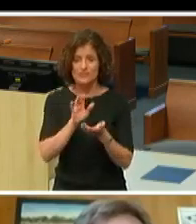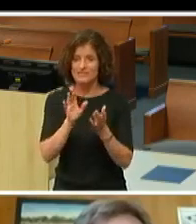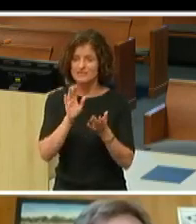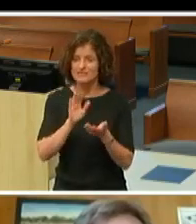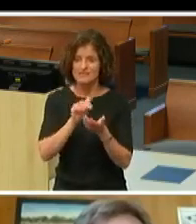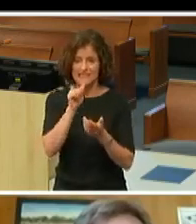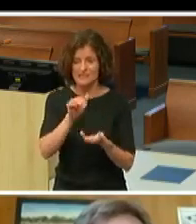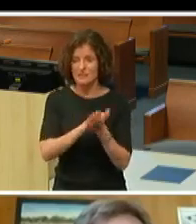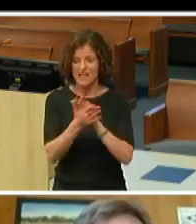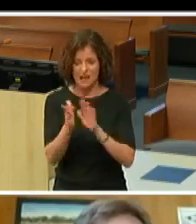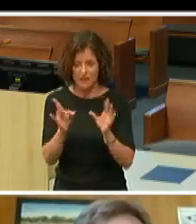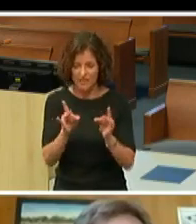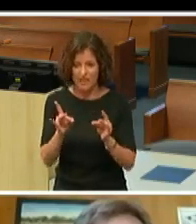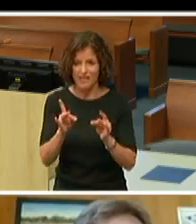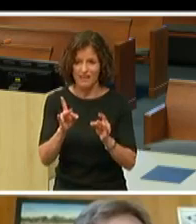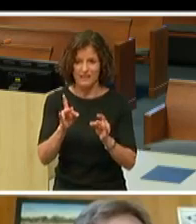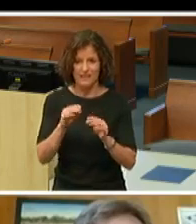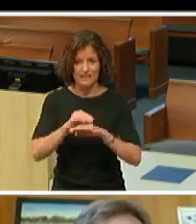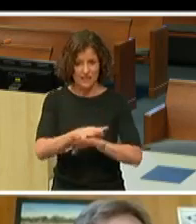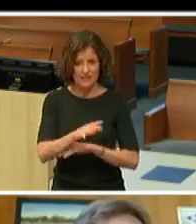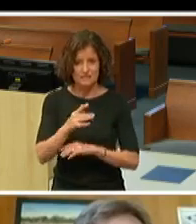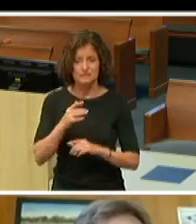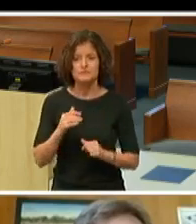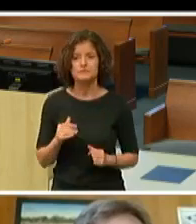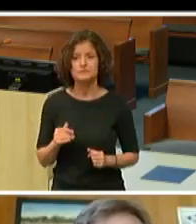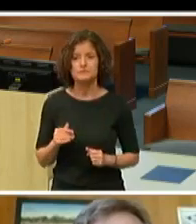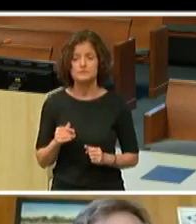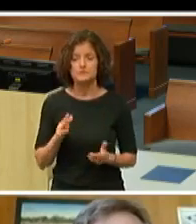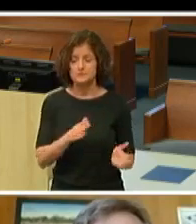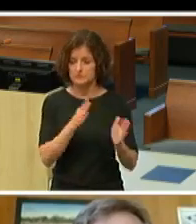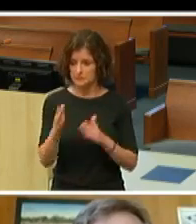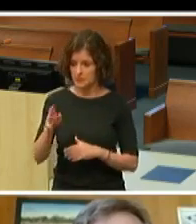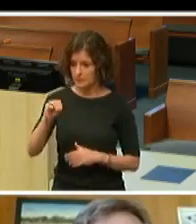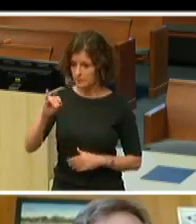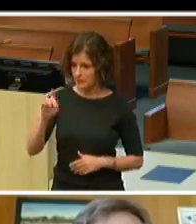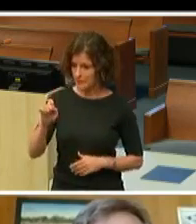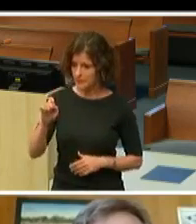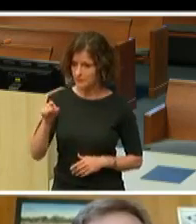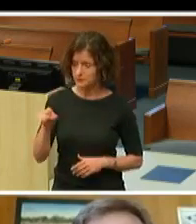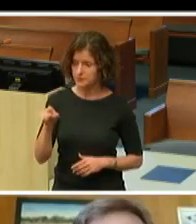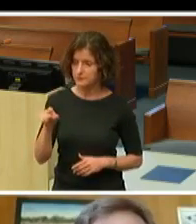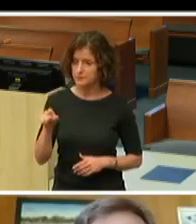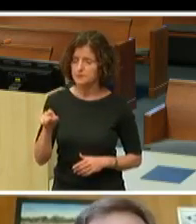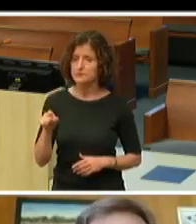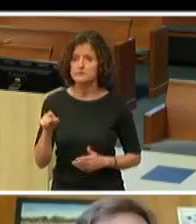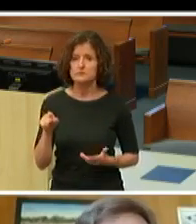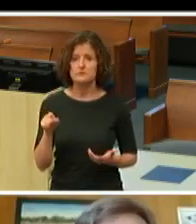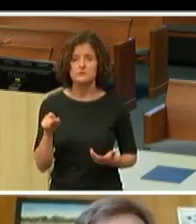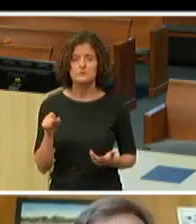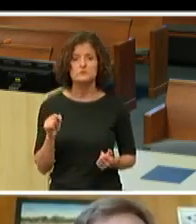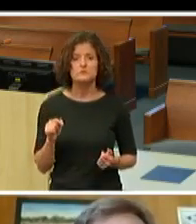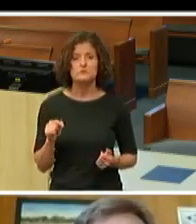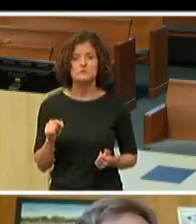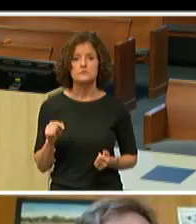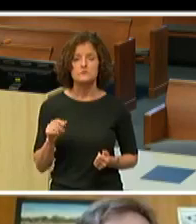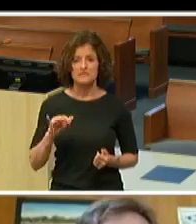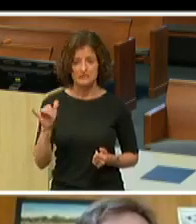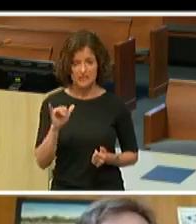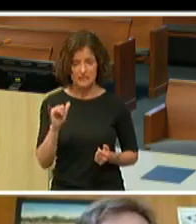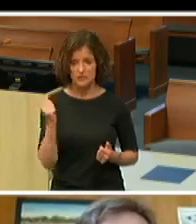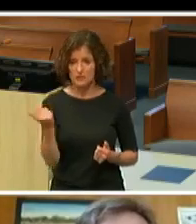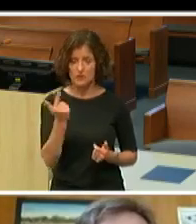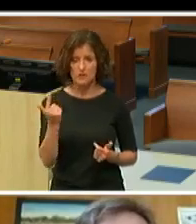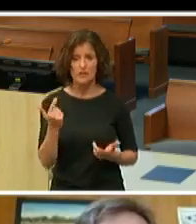comments. Okay. Mike. Yeah. Like y'all probably,